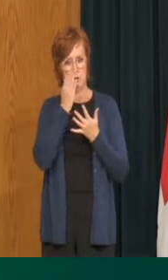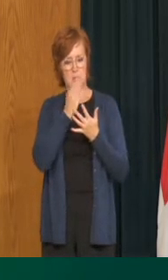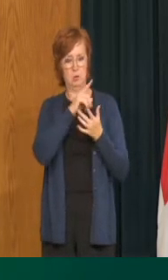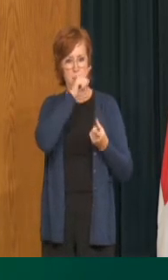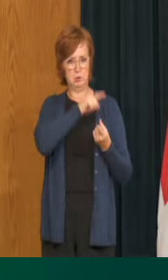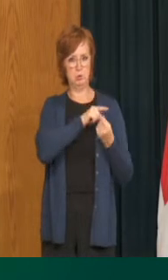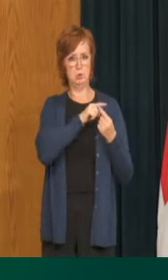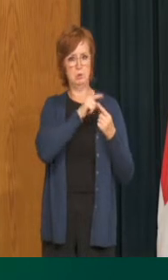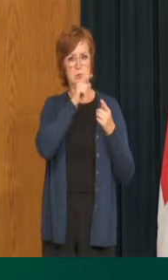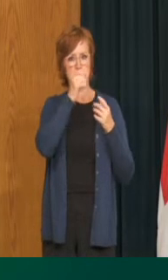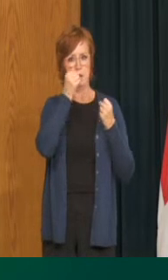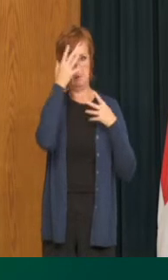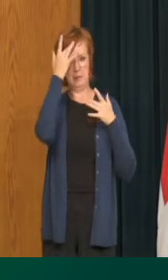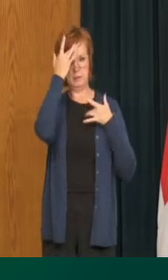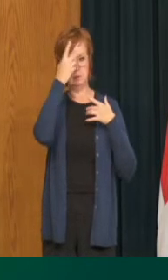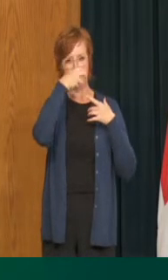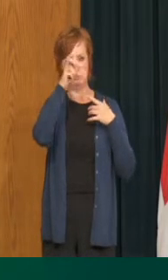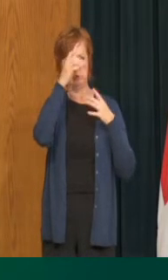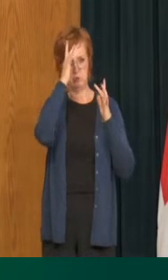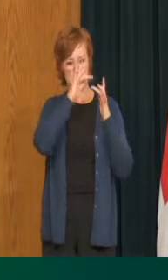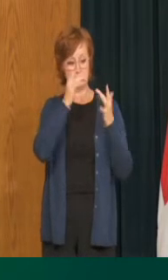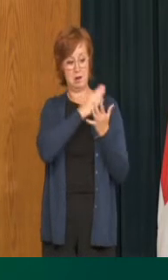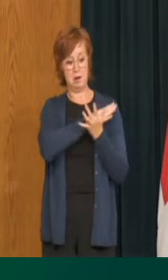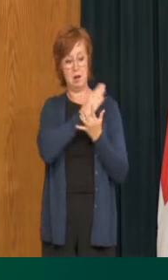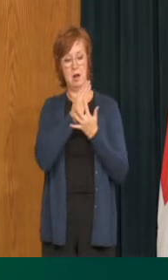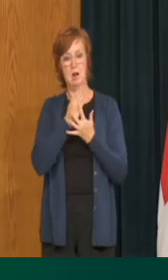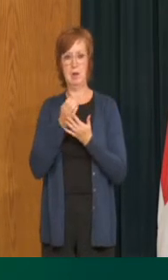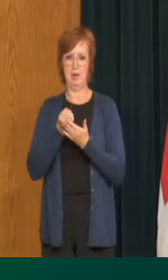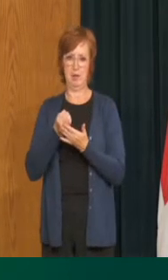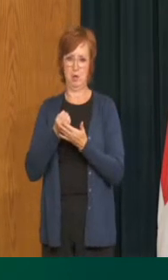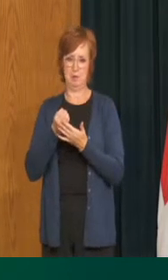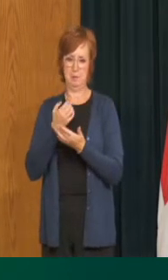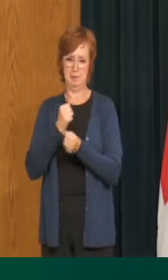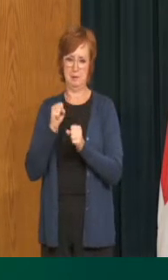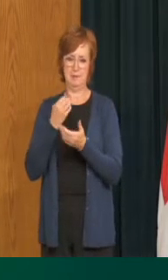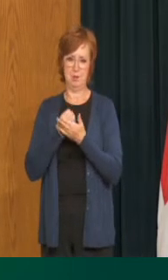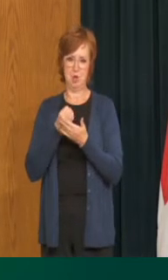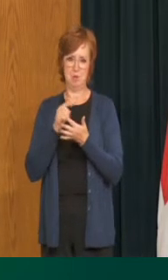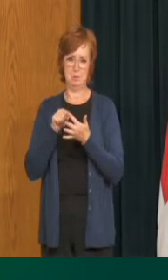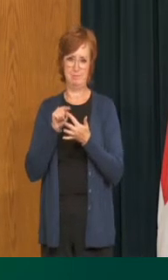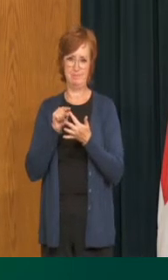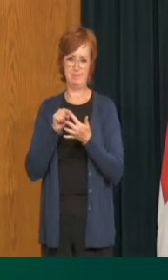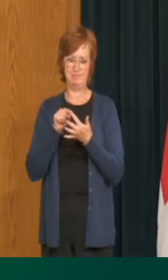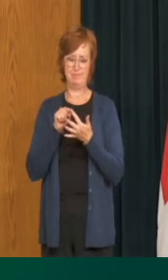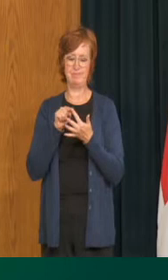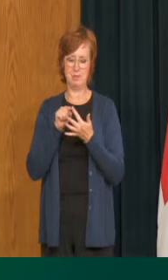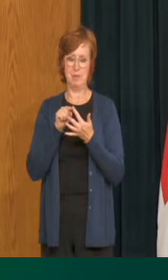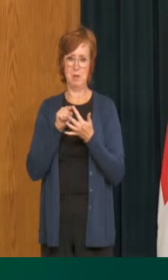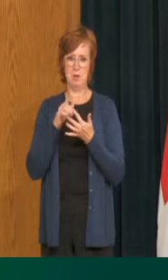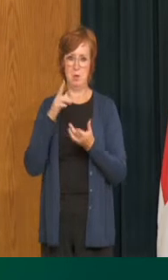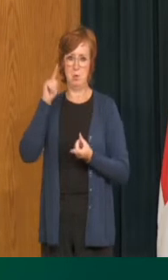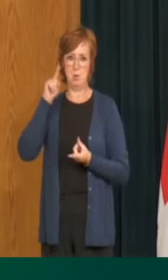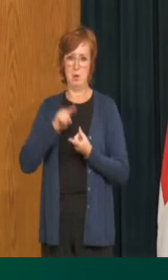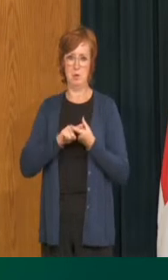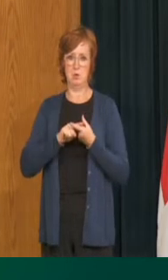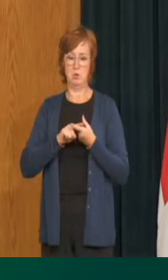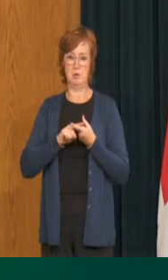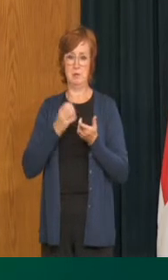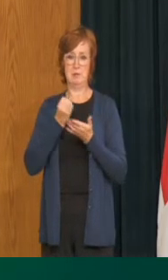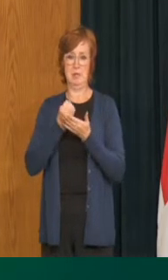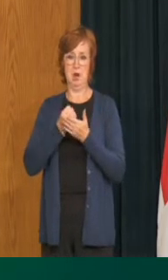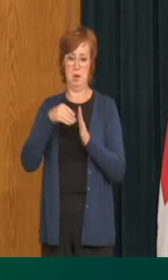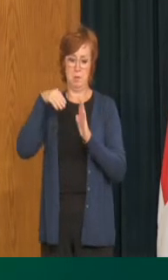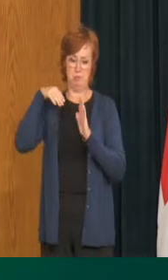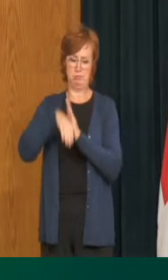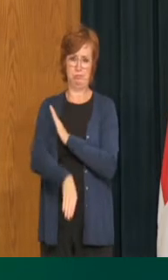been, how do we have the minimal impact on our economy, and how to the degree that impact is there, and it has been there in virtually